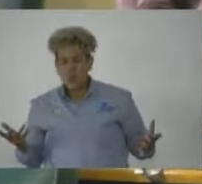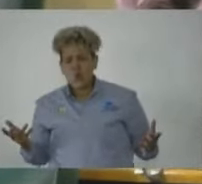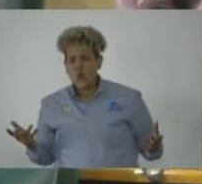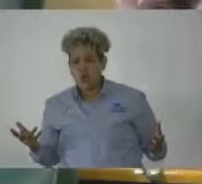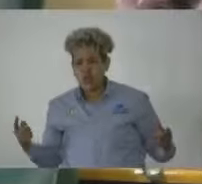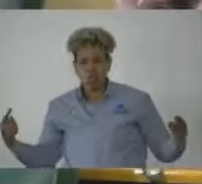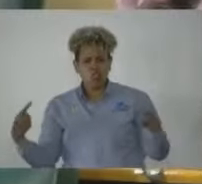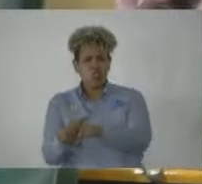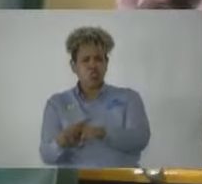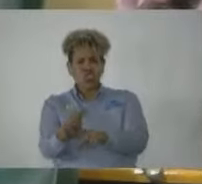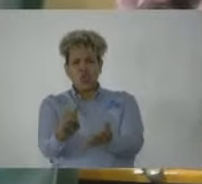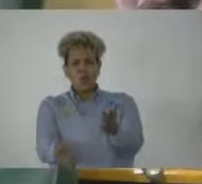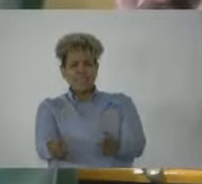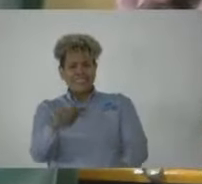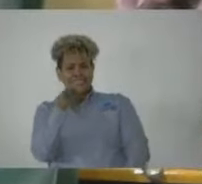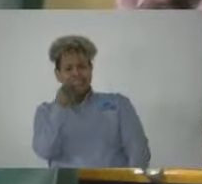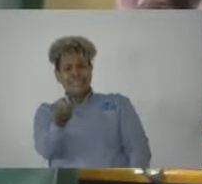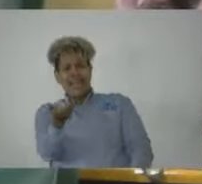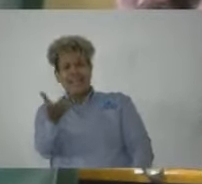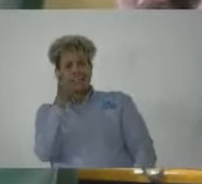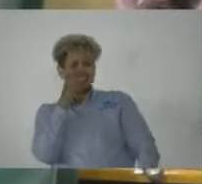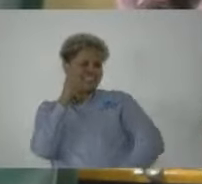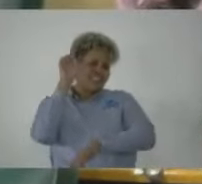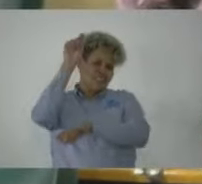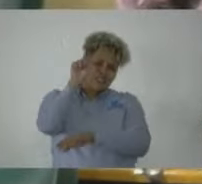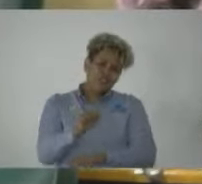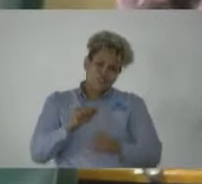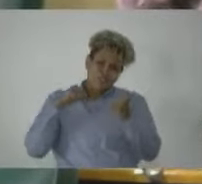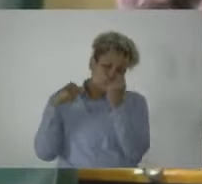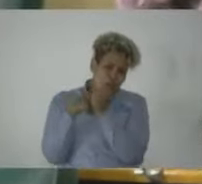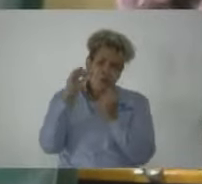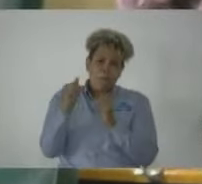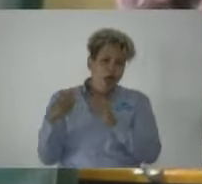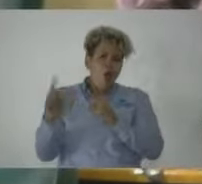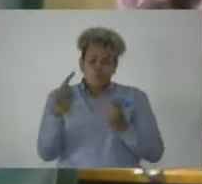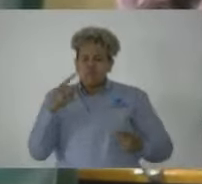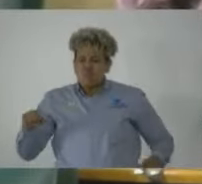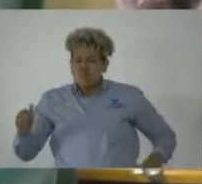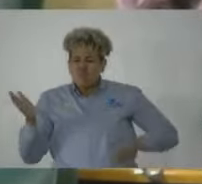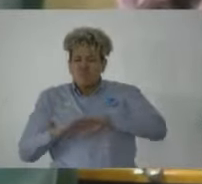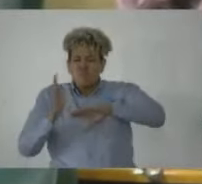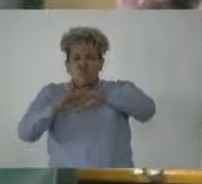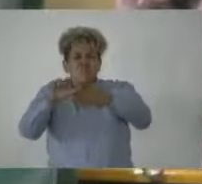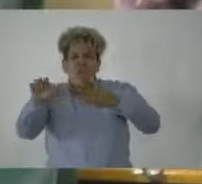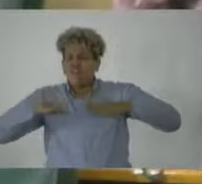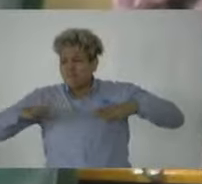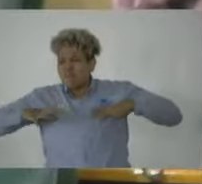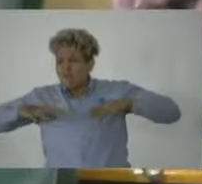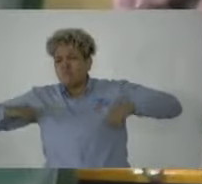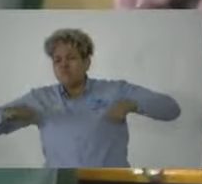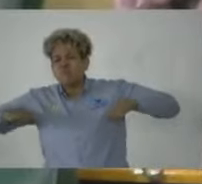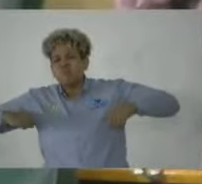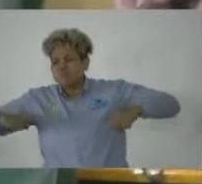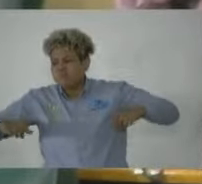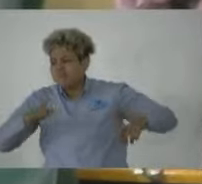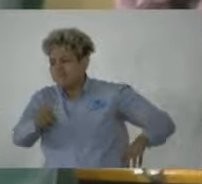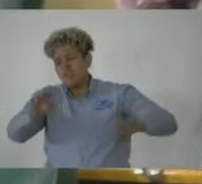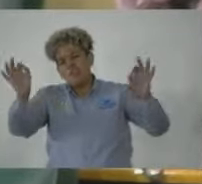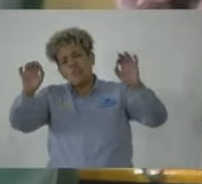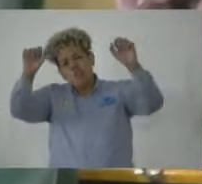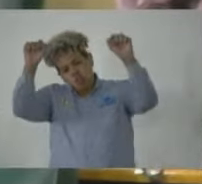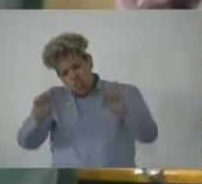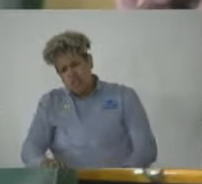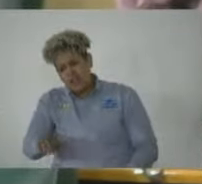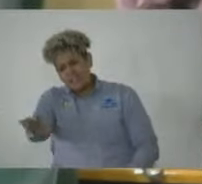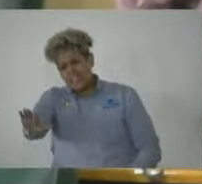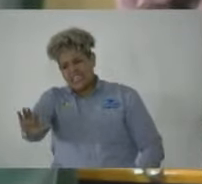completely contradicted the support offered by the opposition finance spokesman, undermined him, emasculated